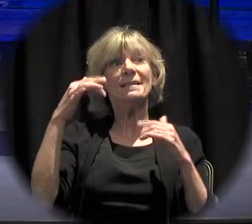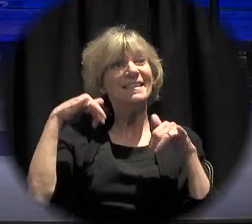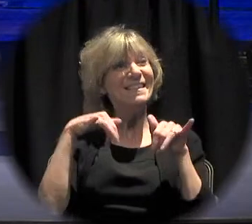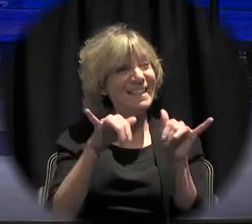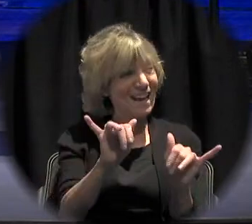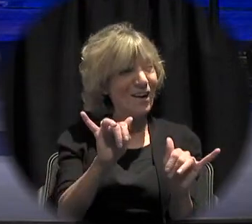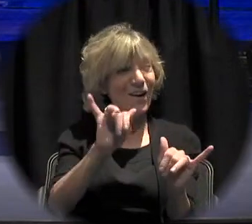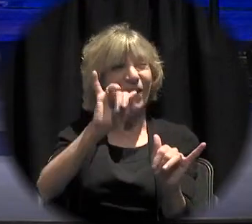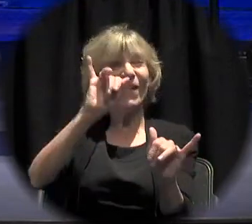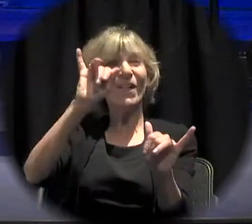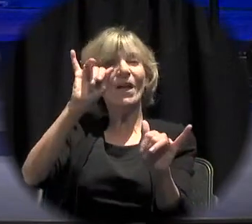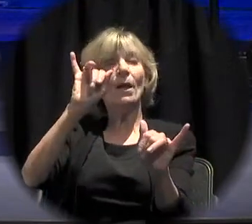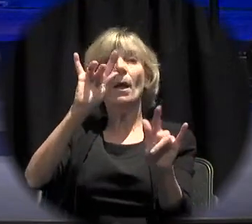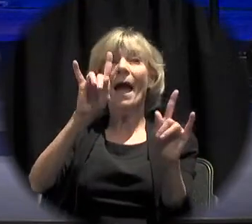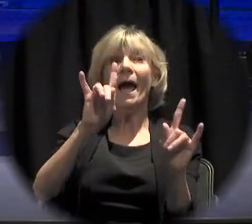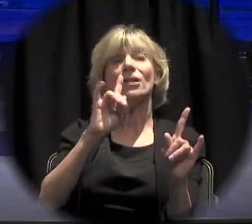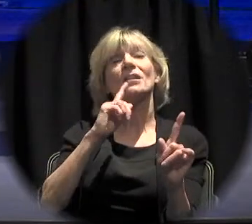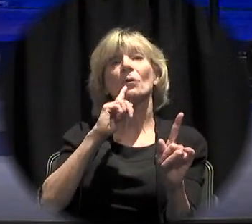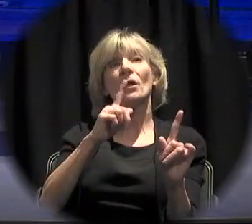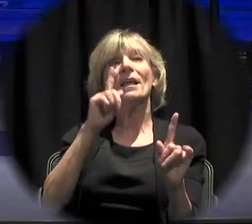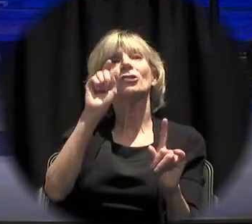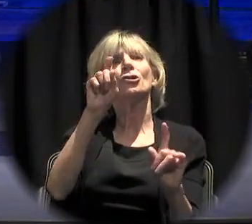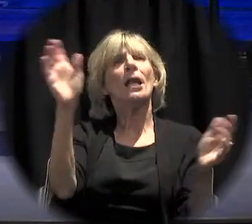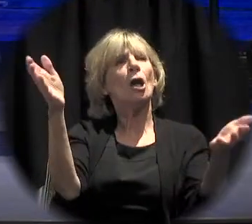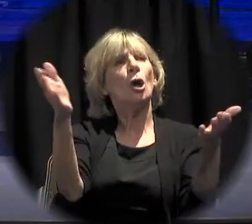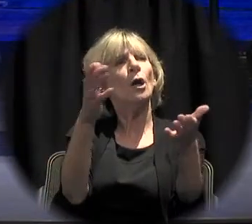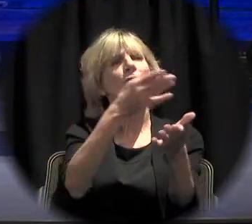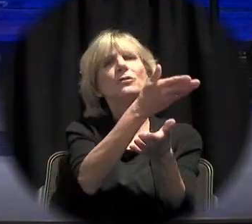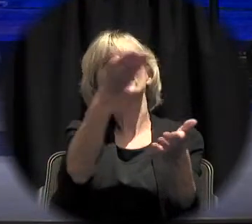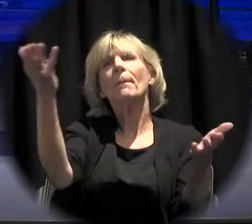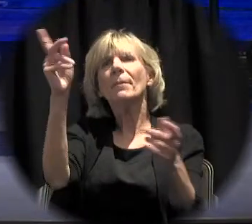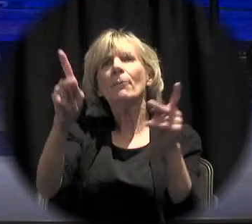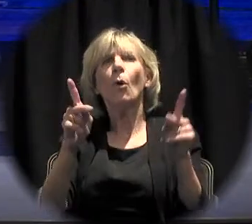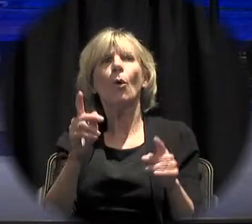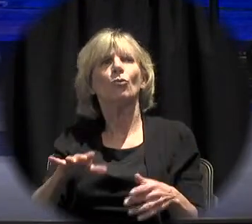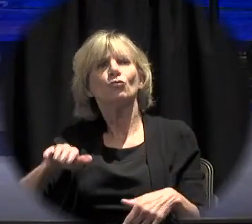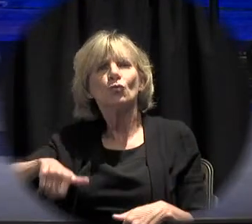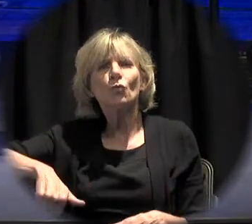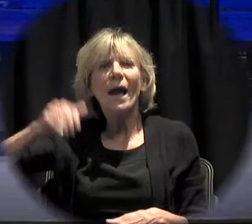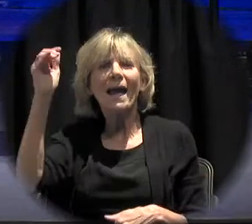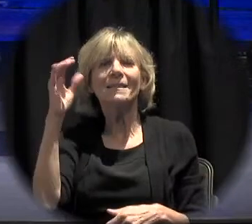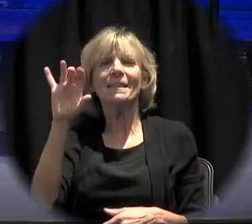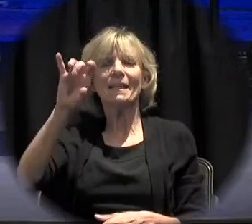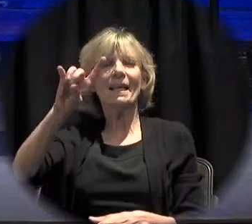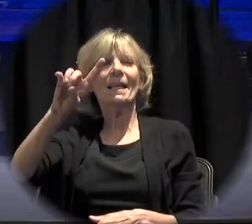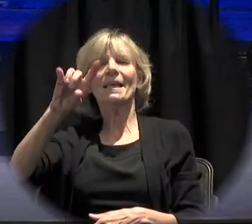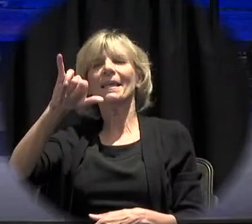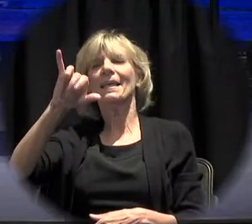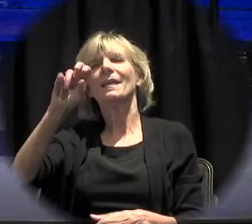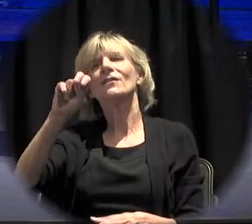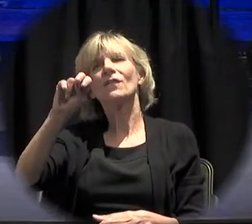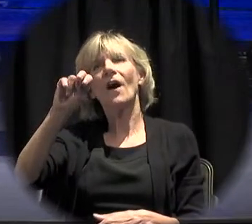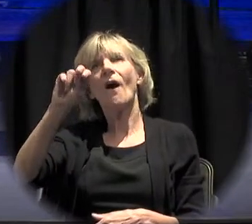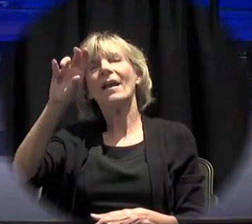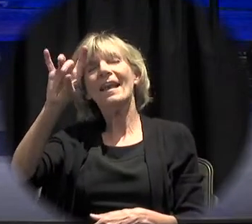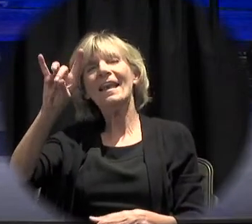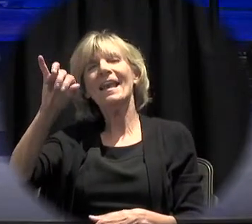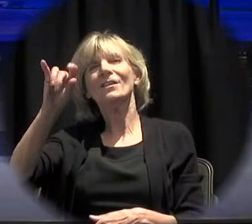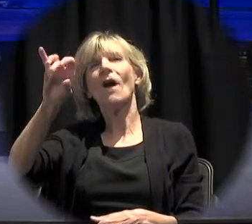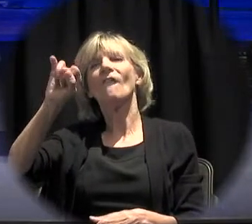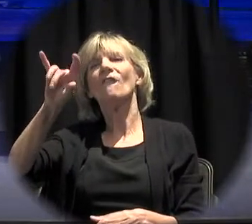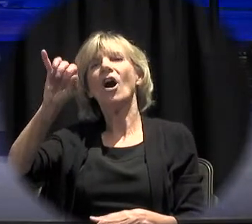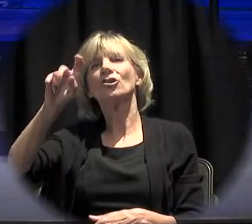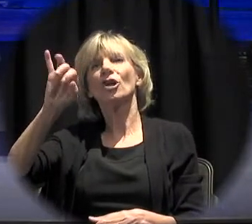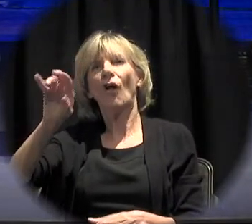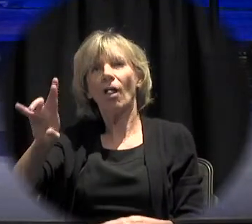Which, by the way, should be an encouragement to any who have been raised in dysfunctional homes. God can take you and